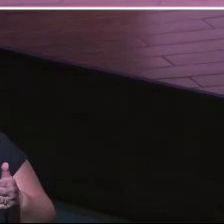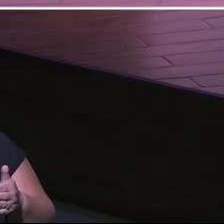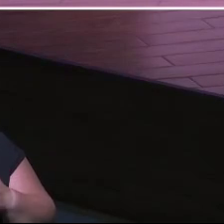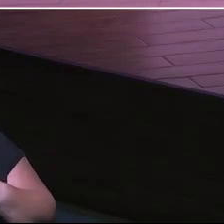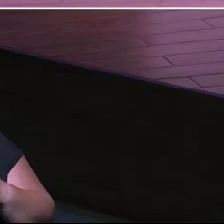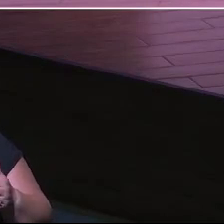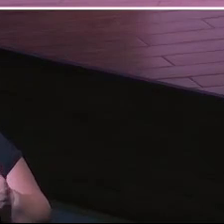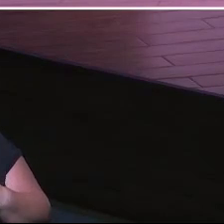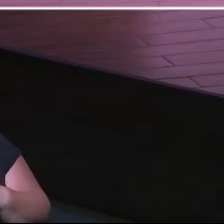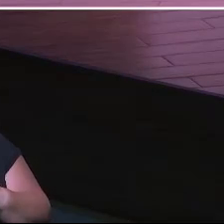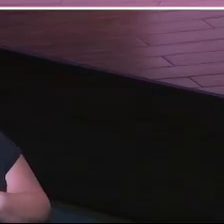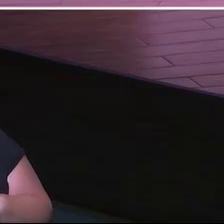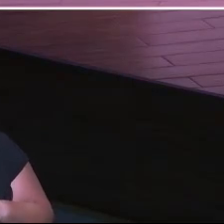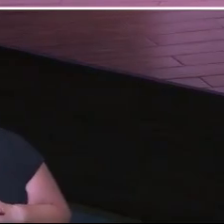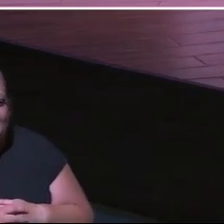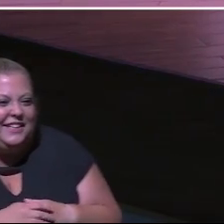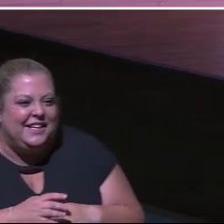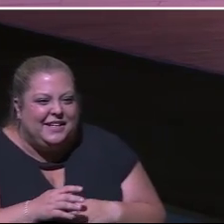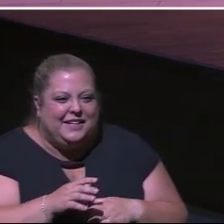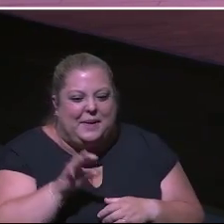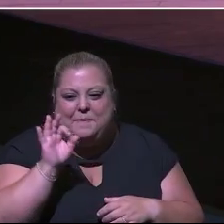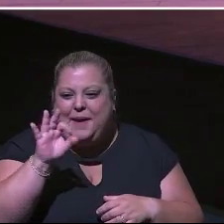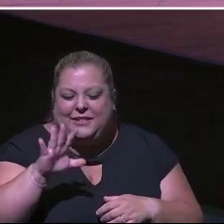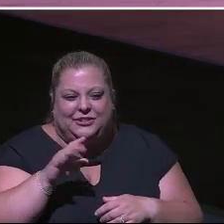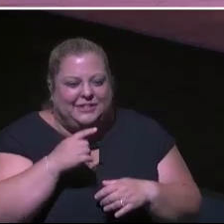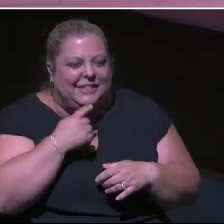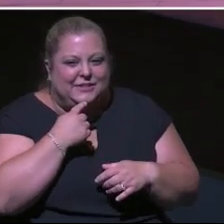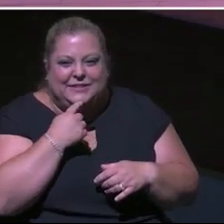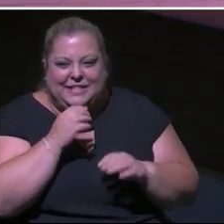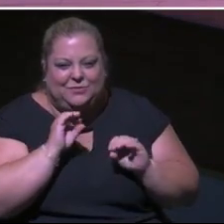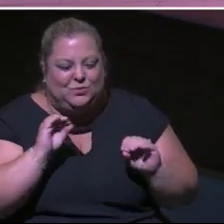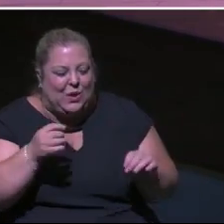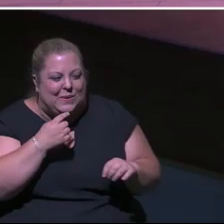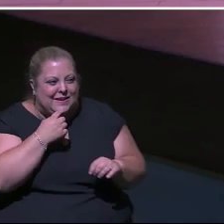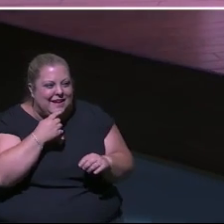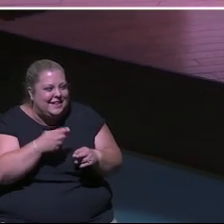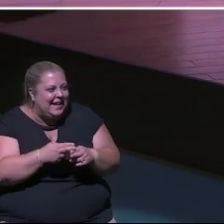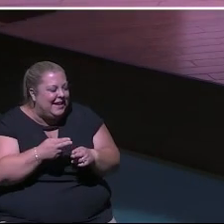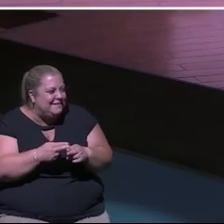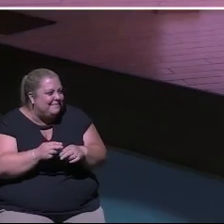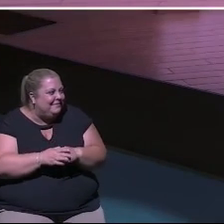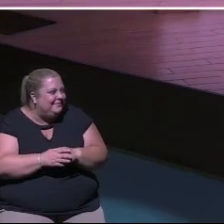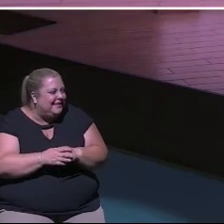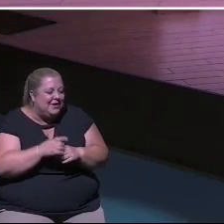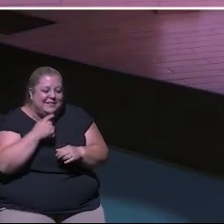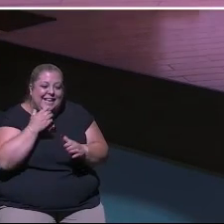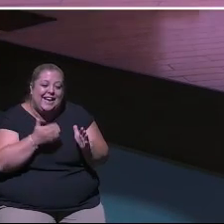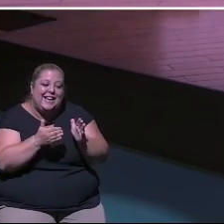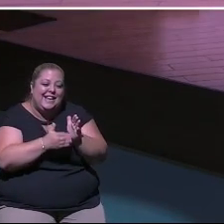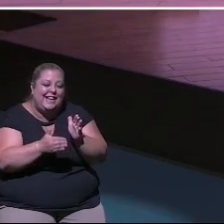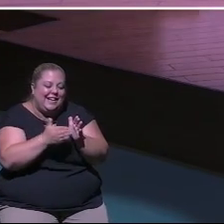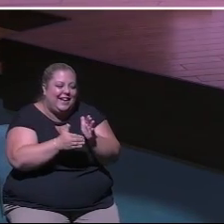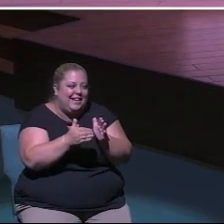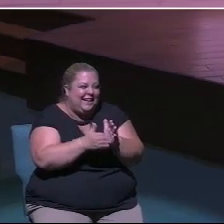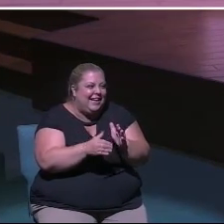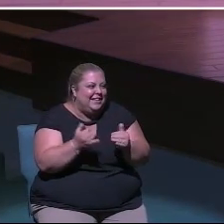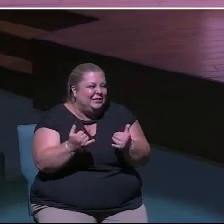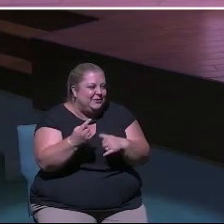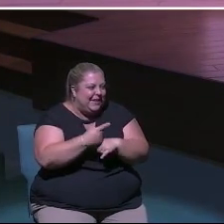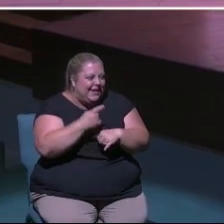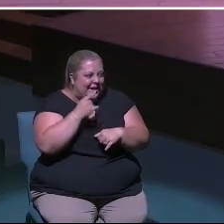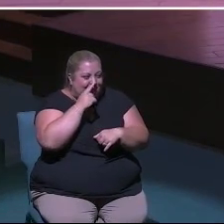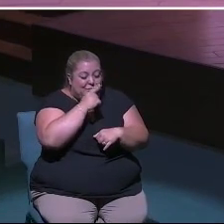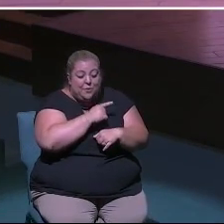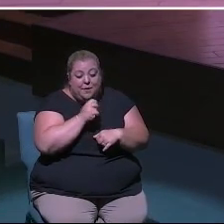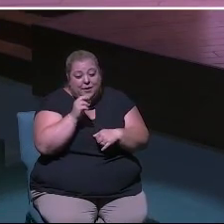Preacher, you're not supposed to say ain't, all right? I ain't going to say it no more. So I will say it again and again today, if you don't mind or whether you do